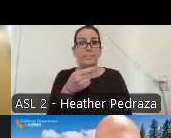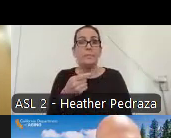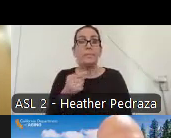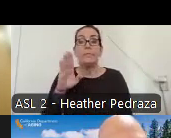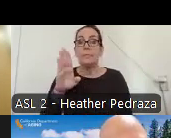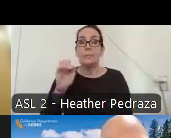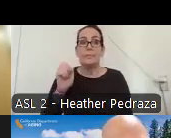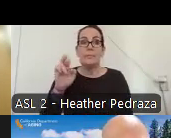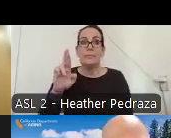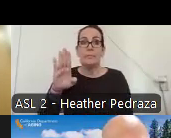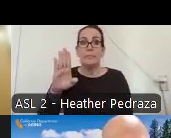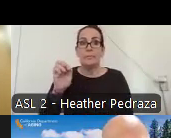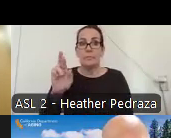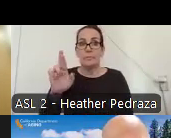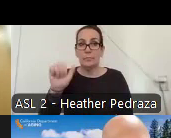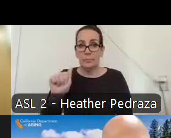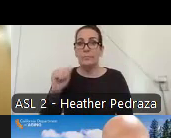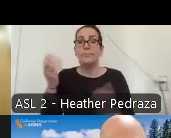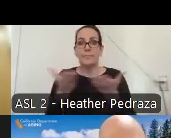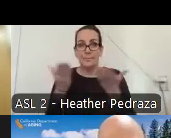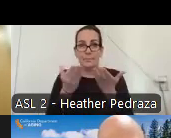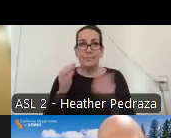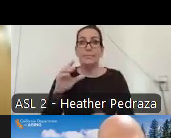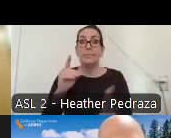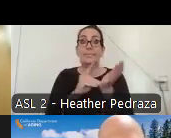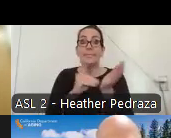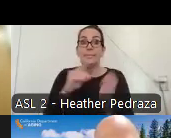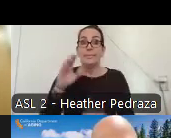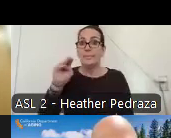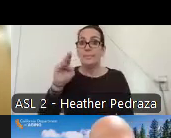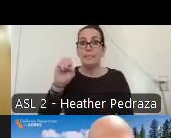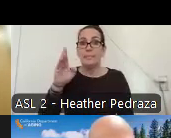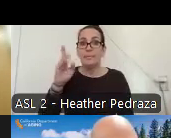Barbara. Here. Dr. Mobley. Here.